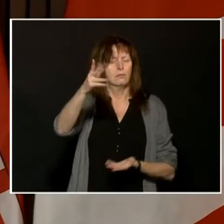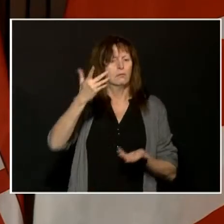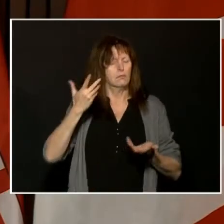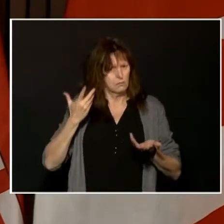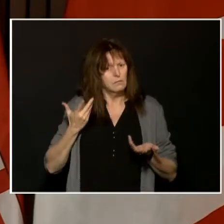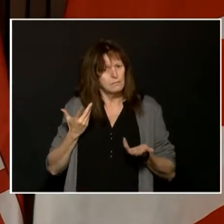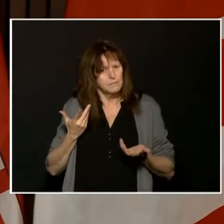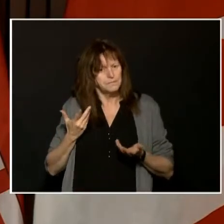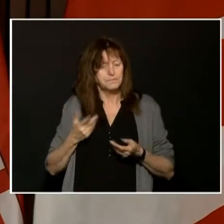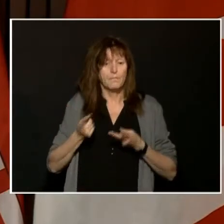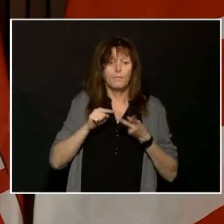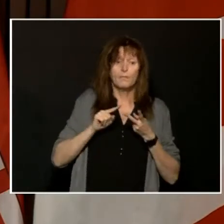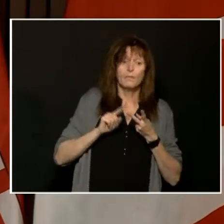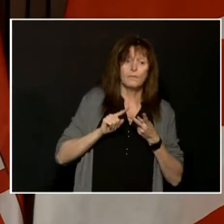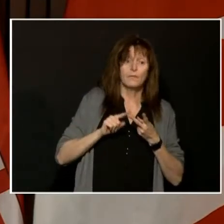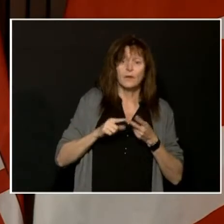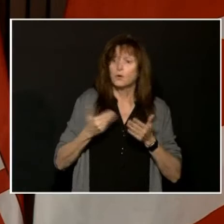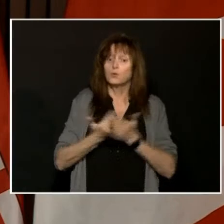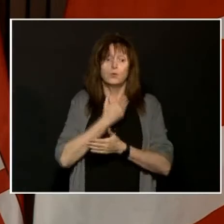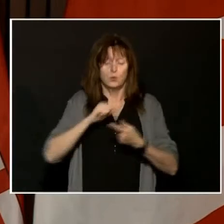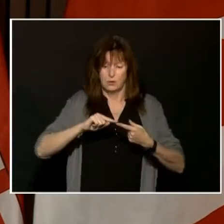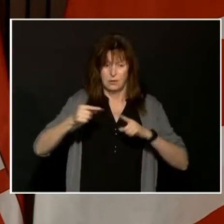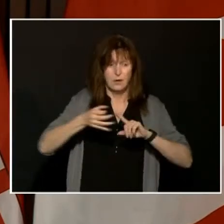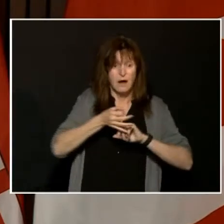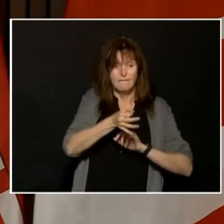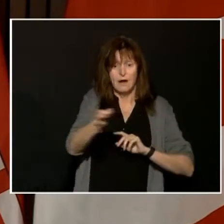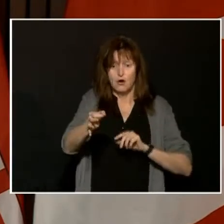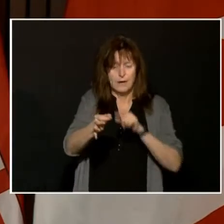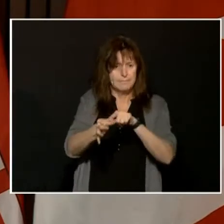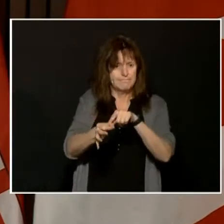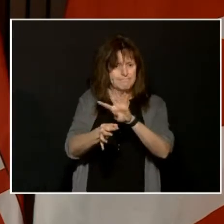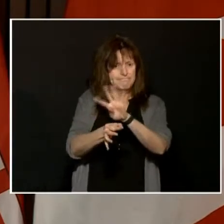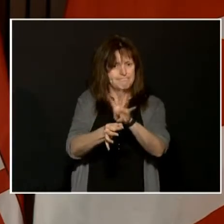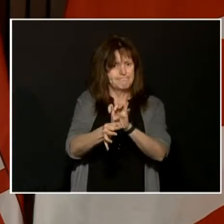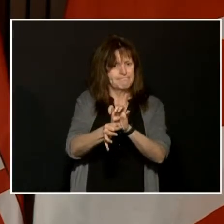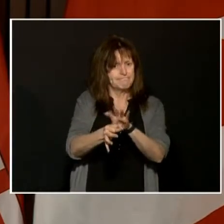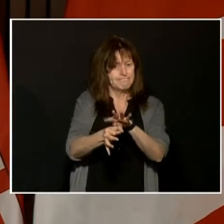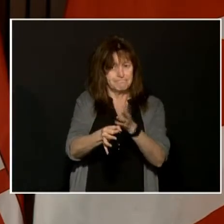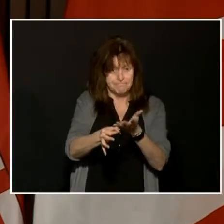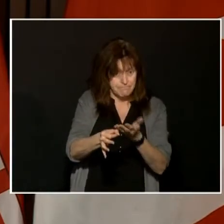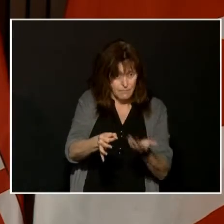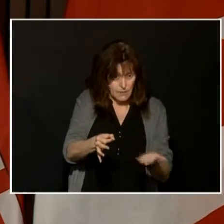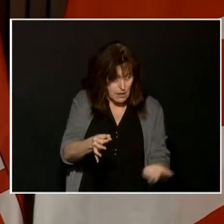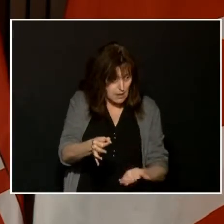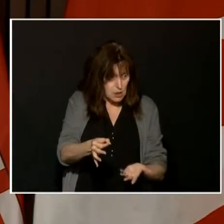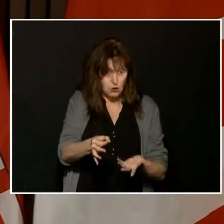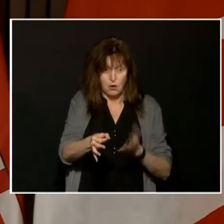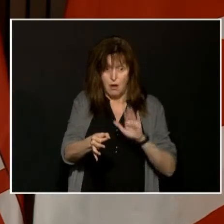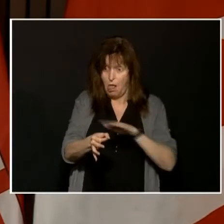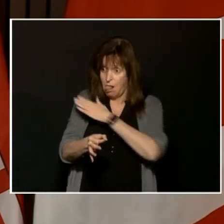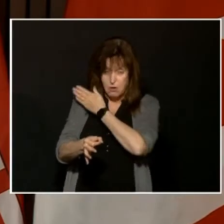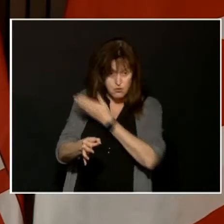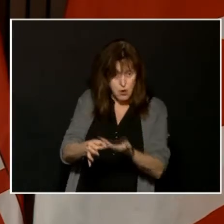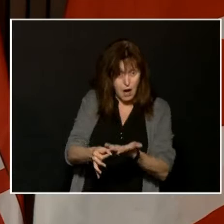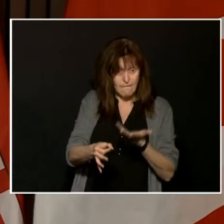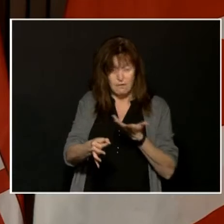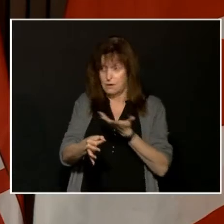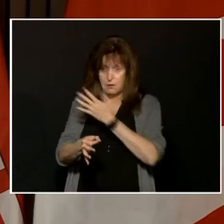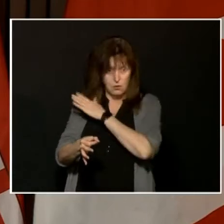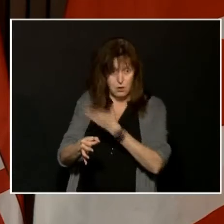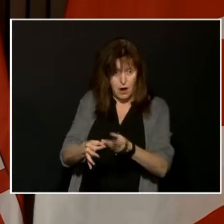of a new variant of concern that enters, or one of the ones that are here right now, somehow starting to spread much more rapidly. Thankfully, the numbers